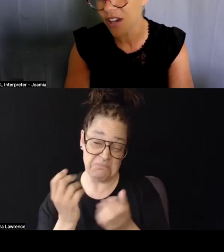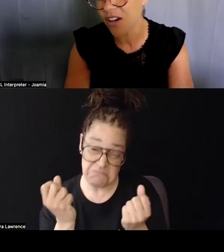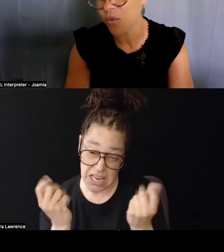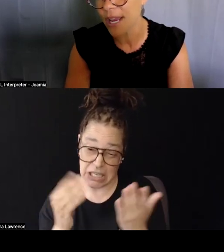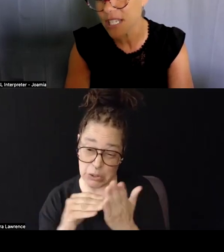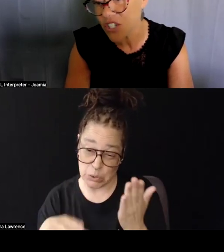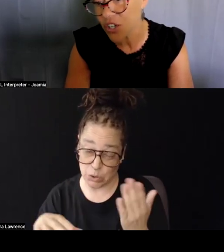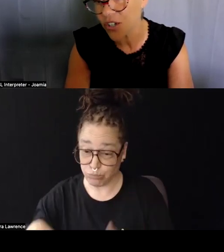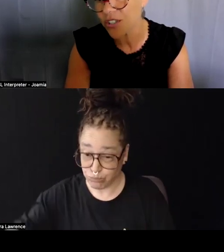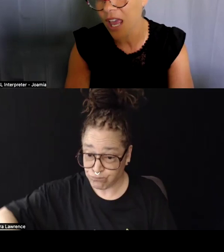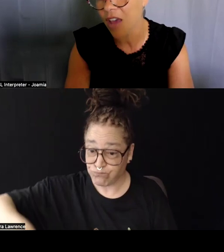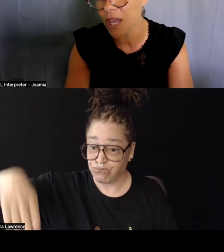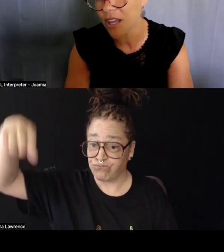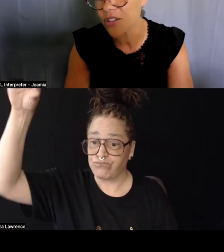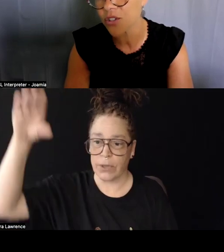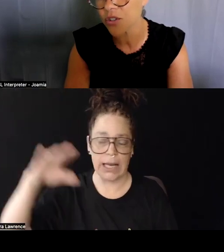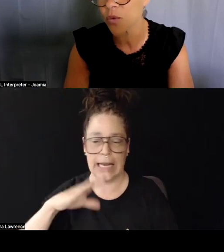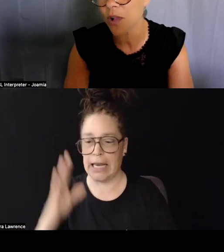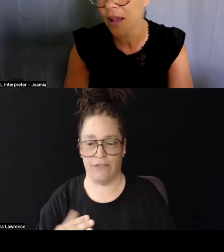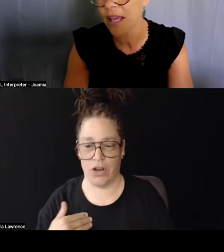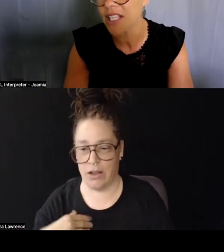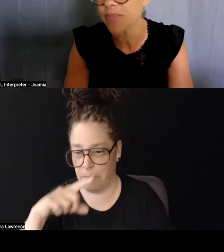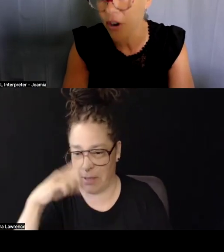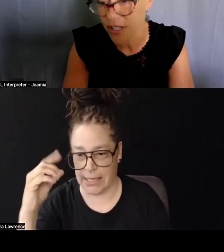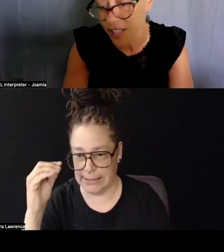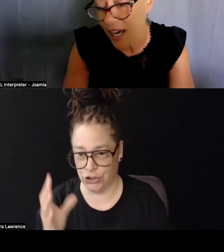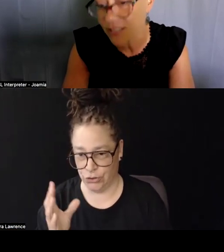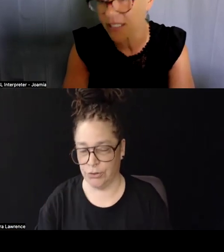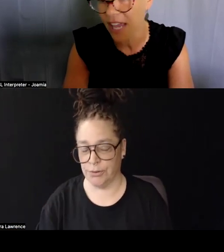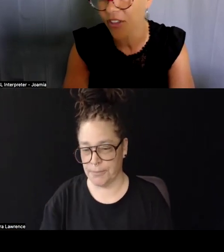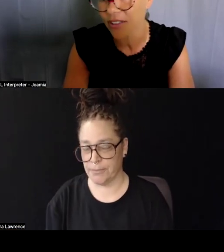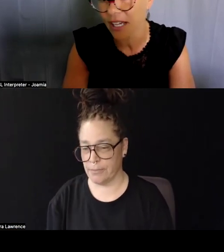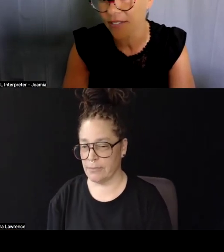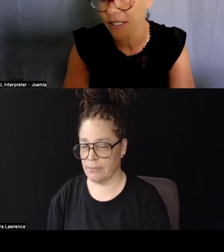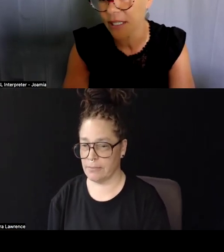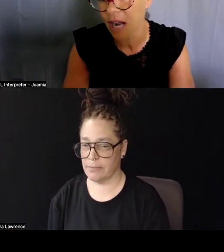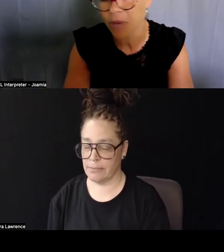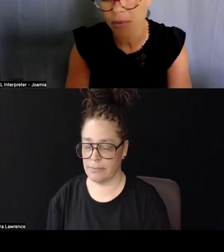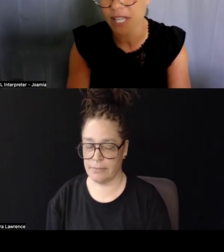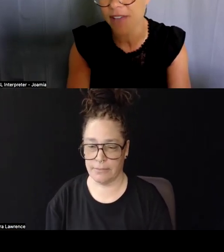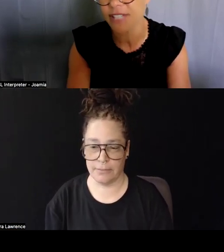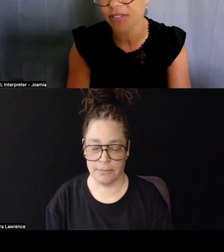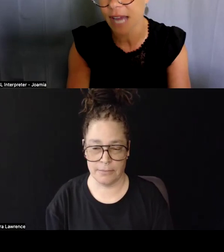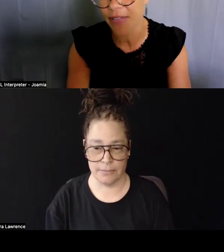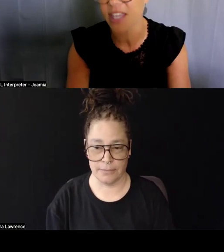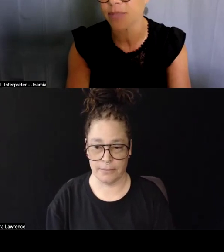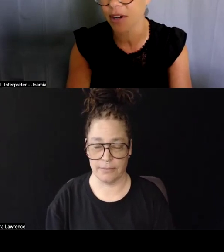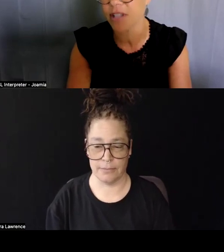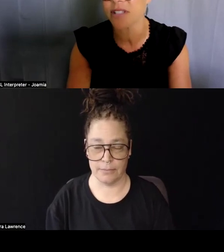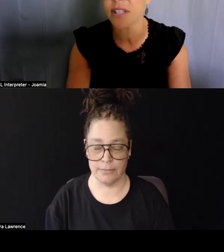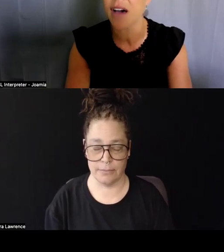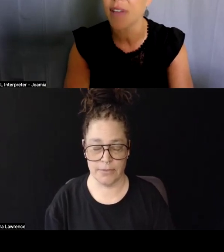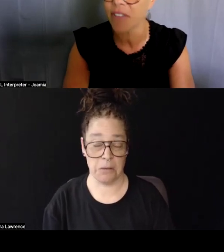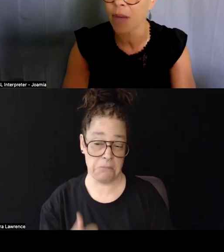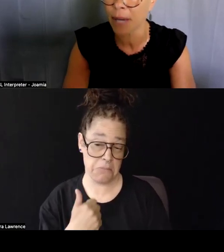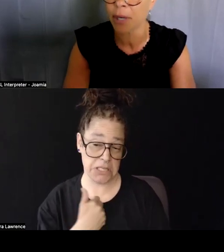80% of white teachers, and many of the students will experience that in their life and probably have never had the